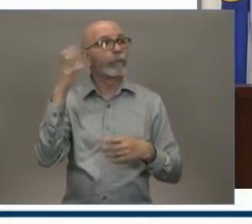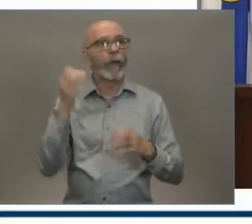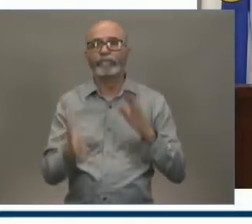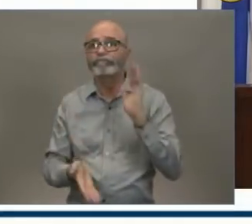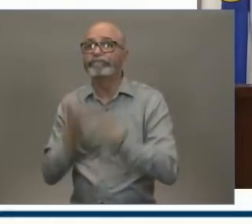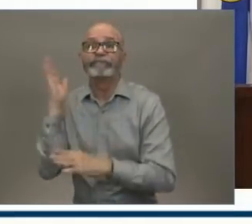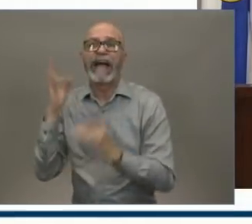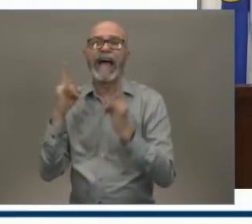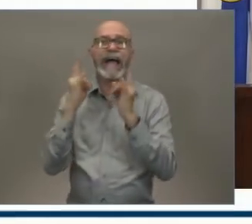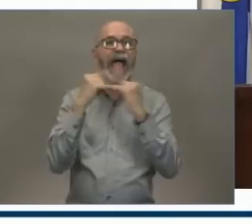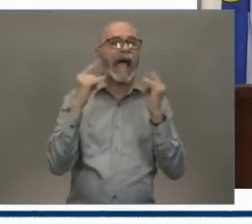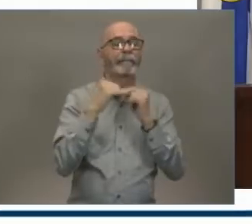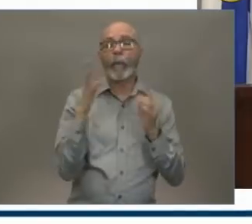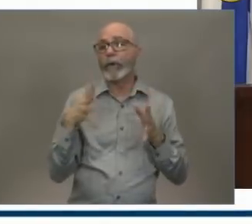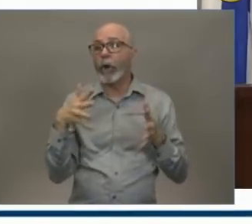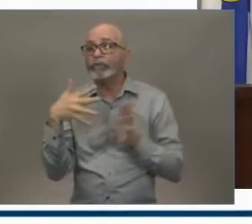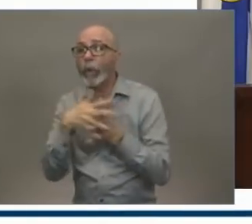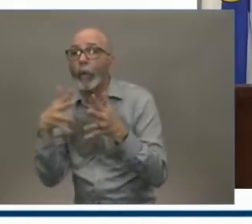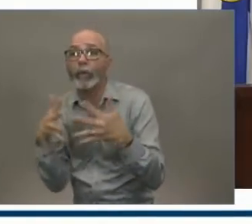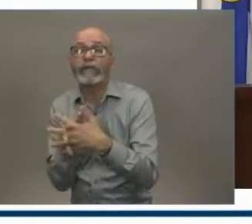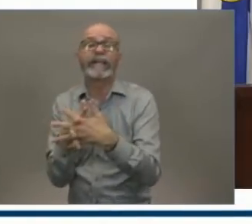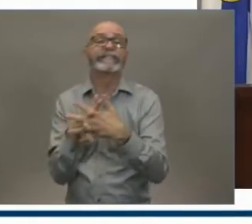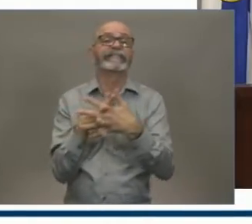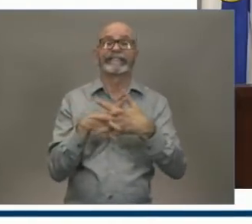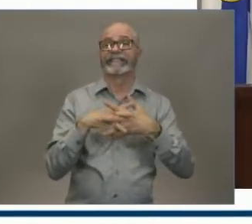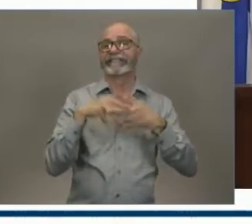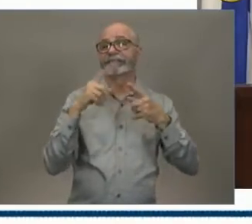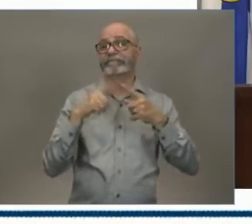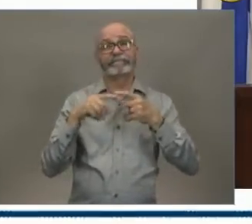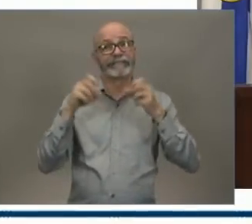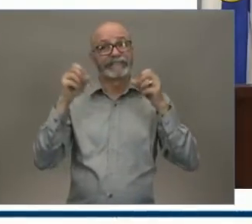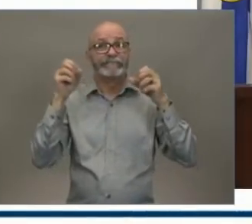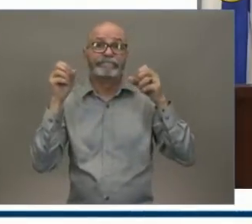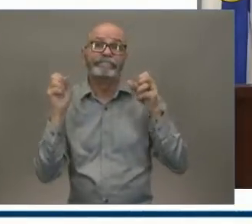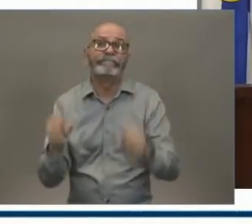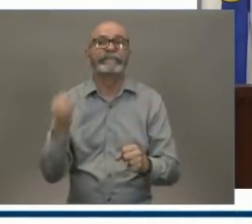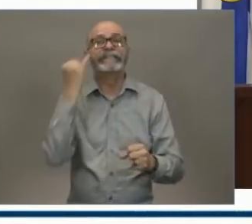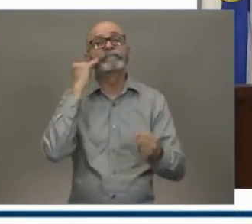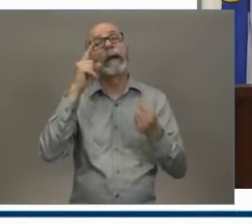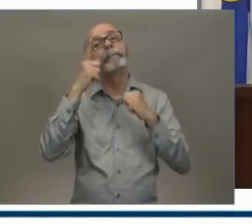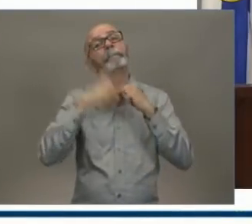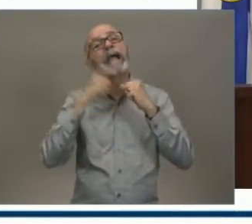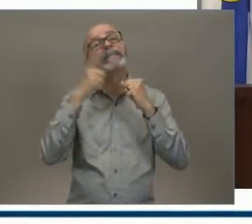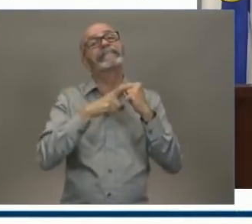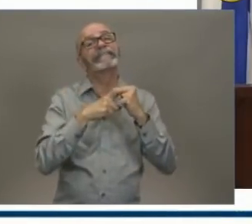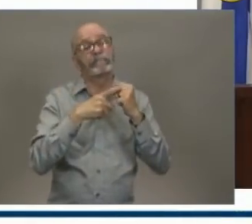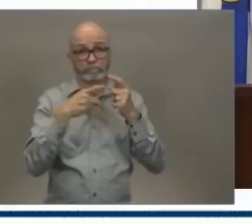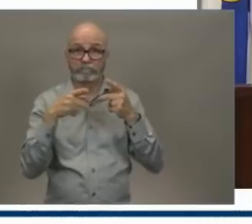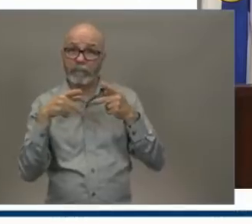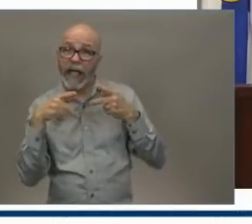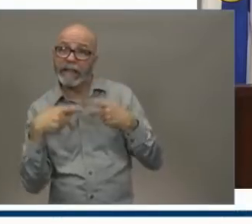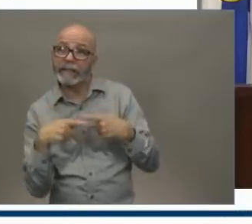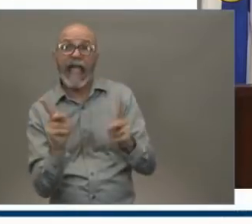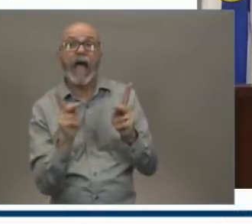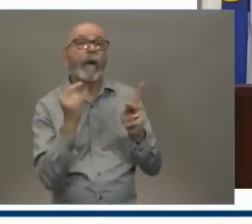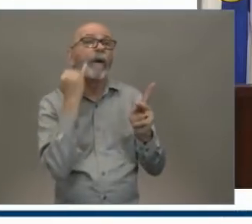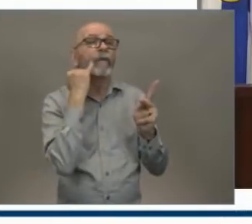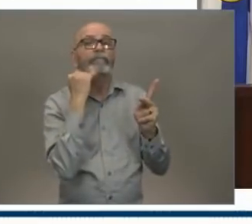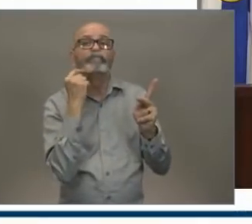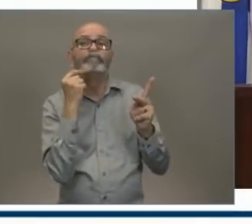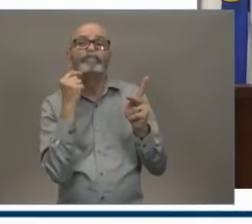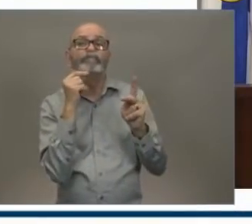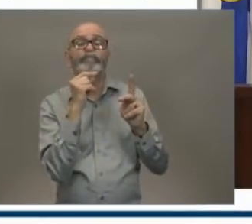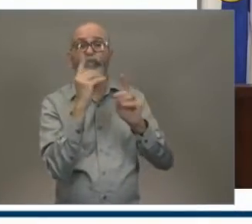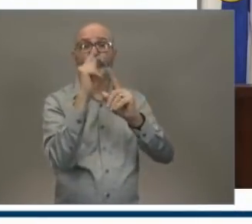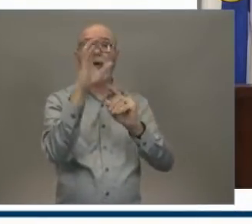the border, say, to go from Moncton to a cottage or a travel trailer, as